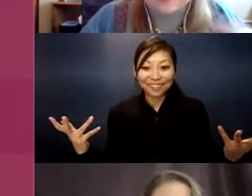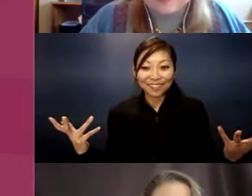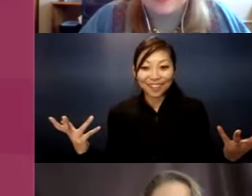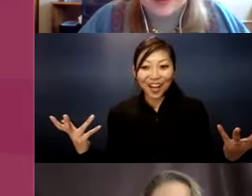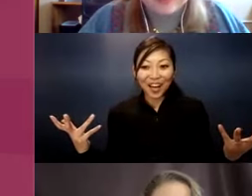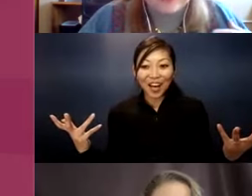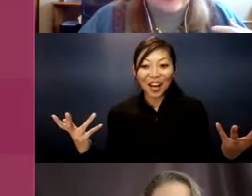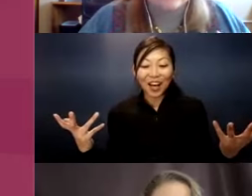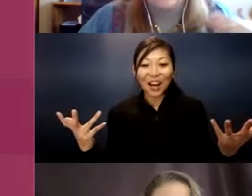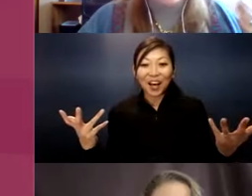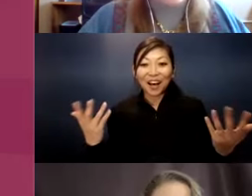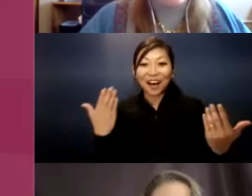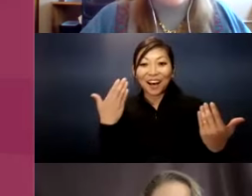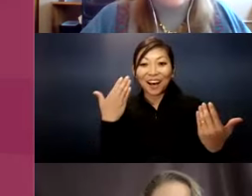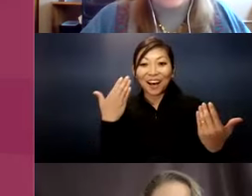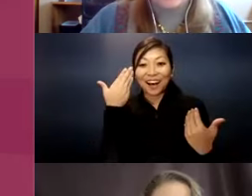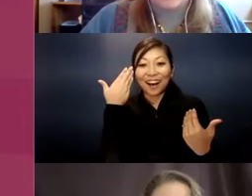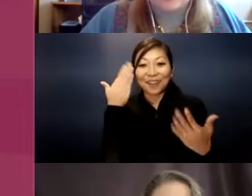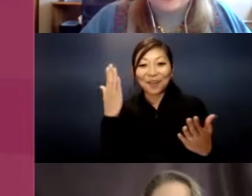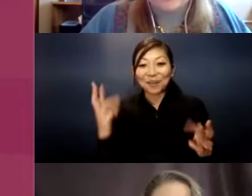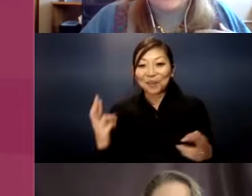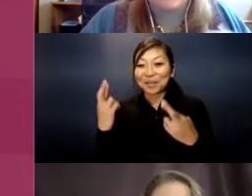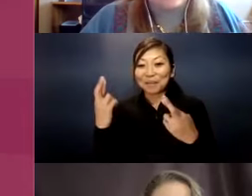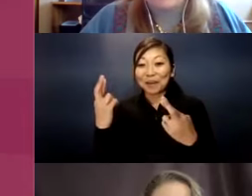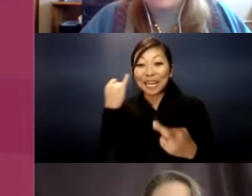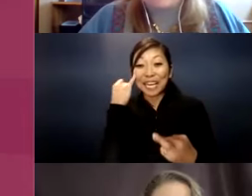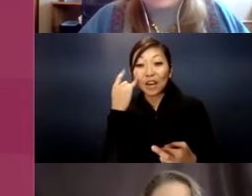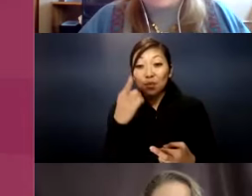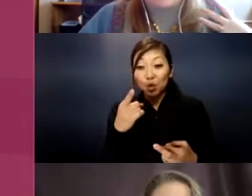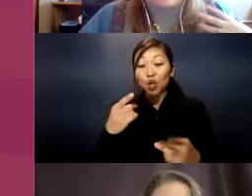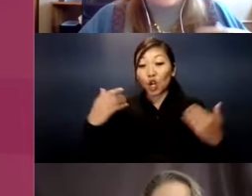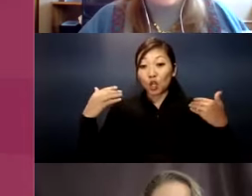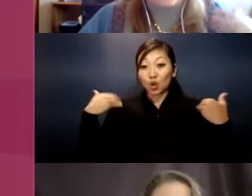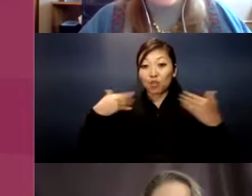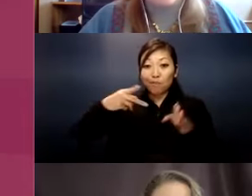else to say except if you're a youth worker, just